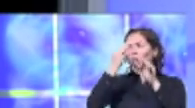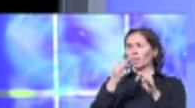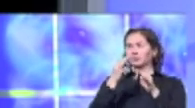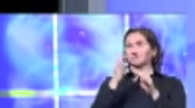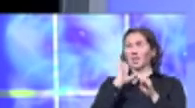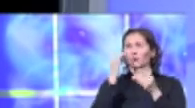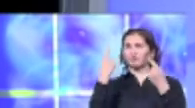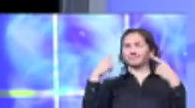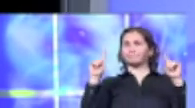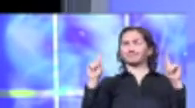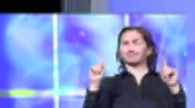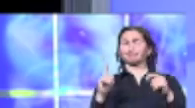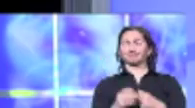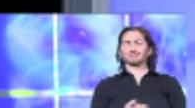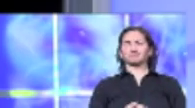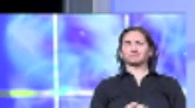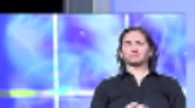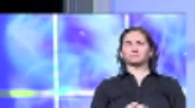made.